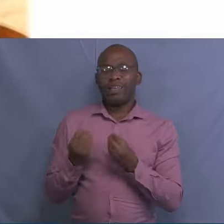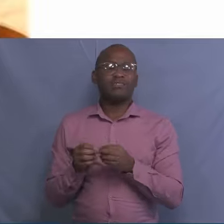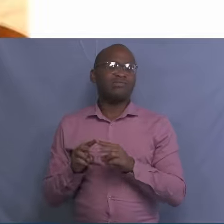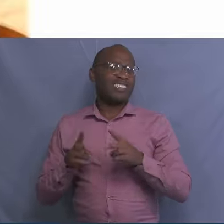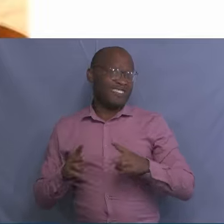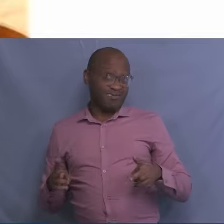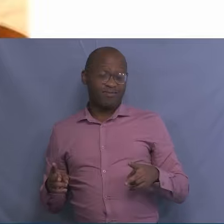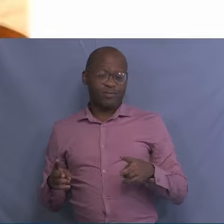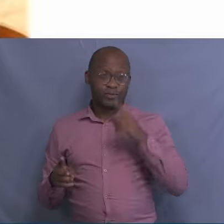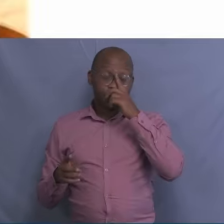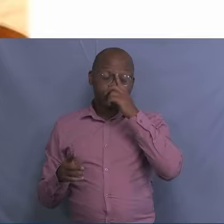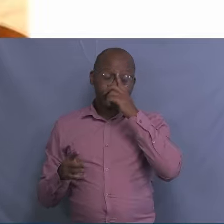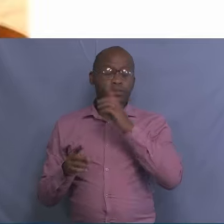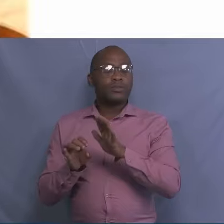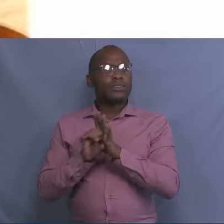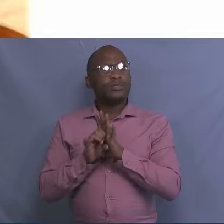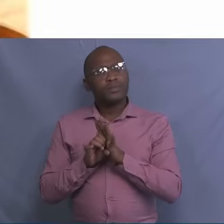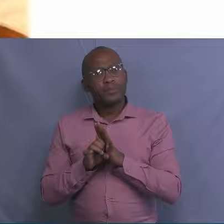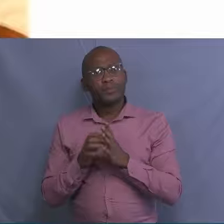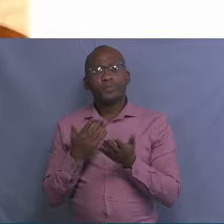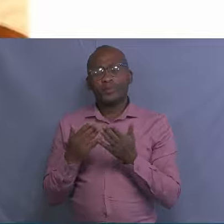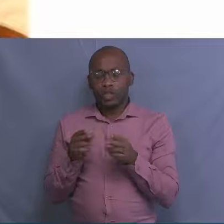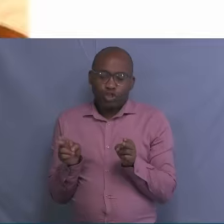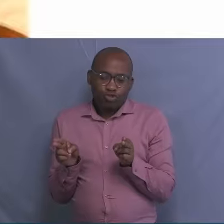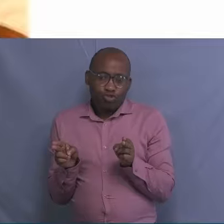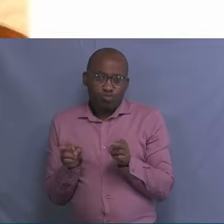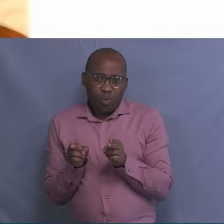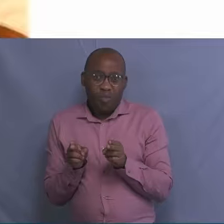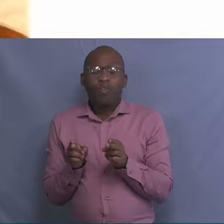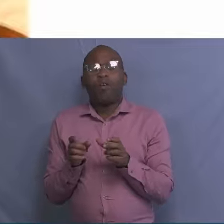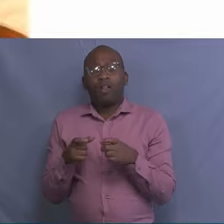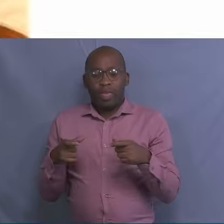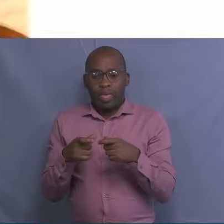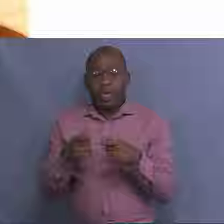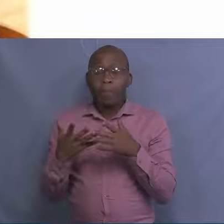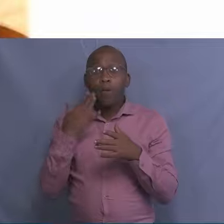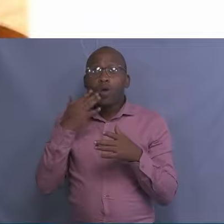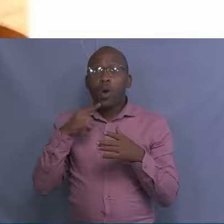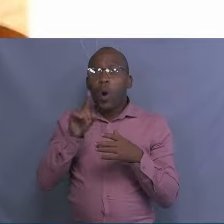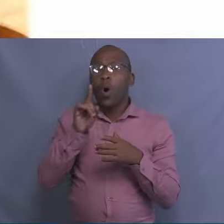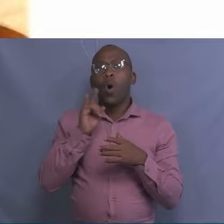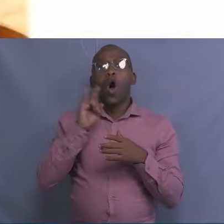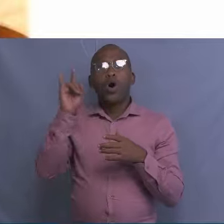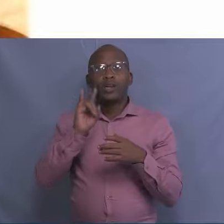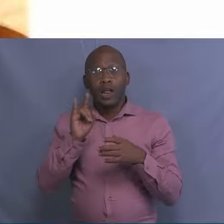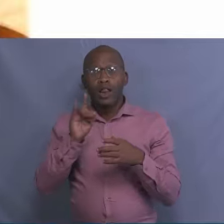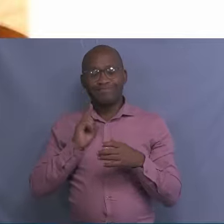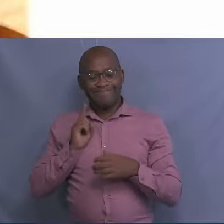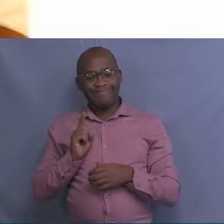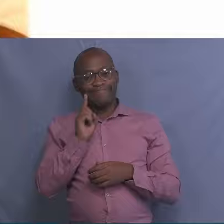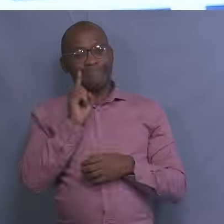I've said before, it can come in the form of the small complimentary products that we are given when we are booking at